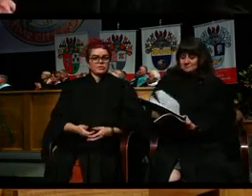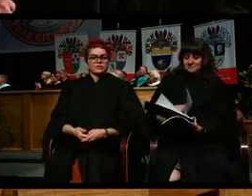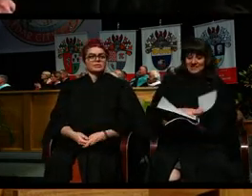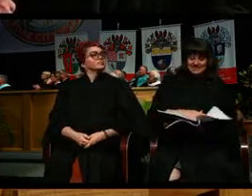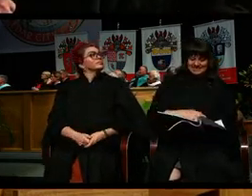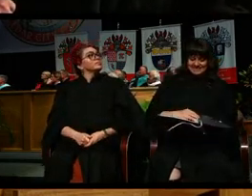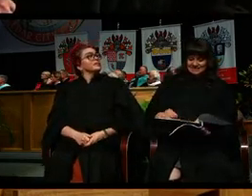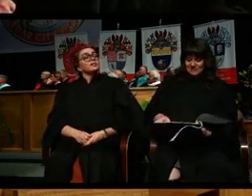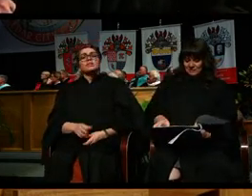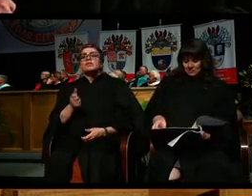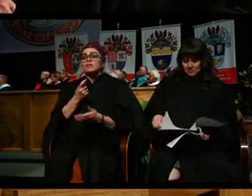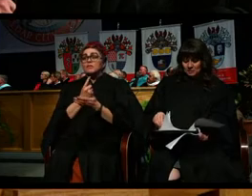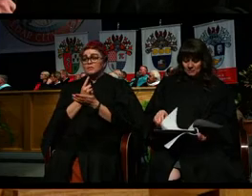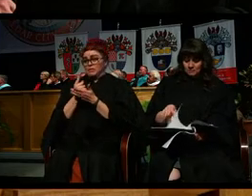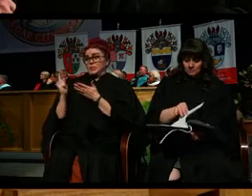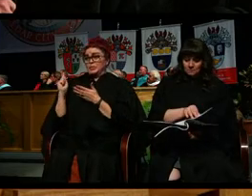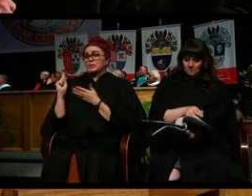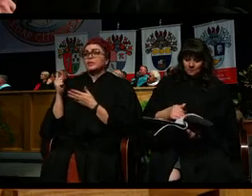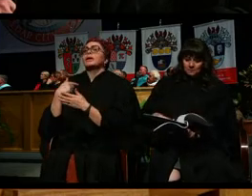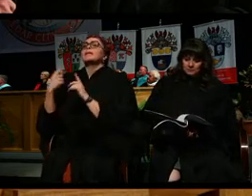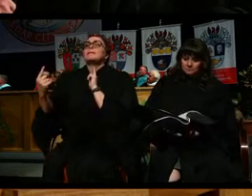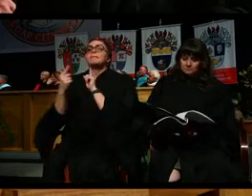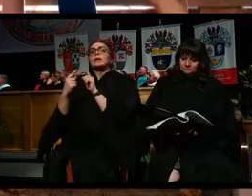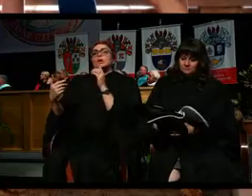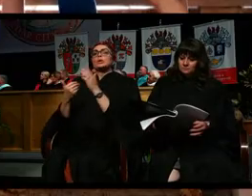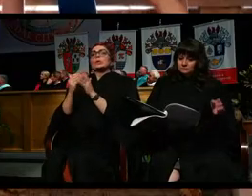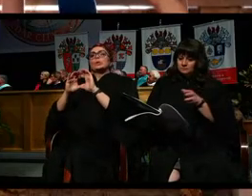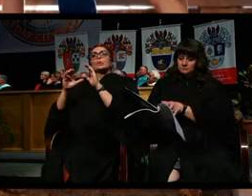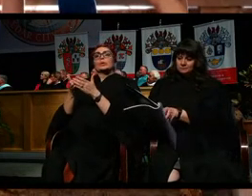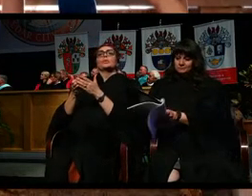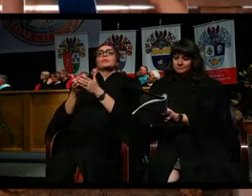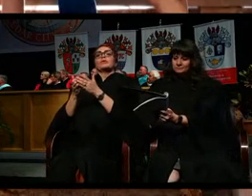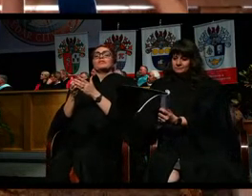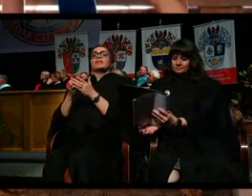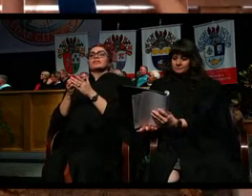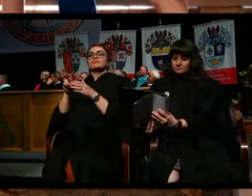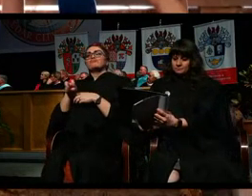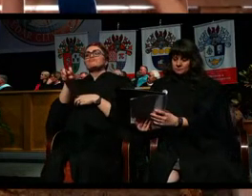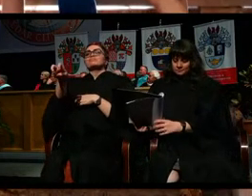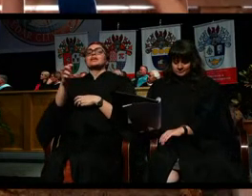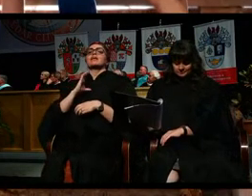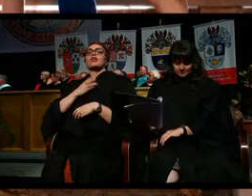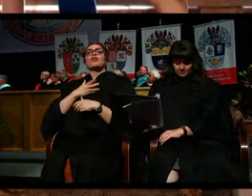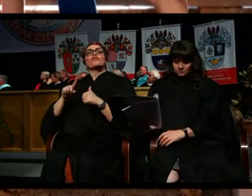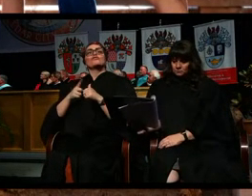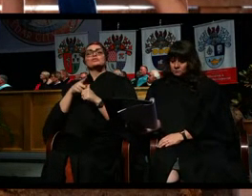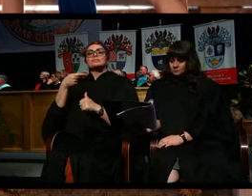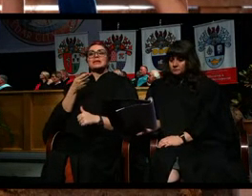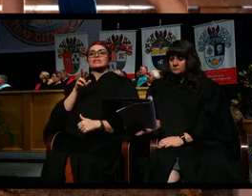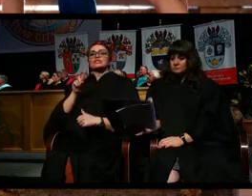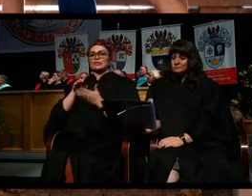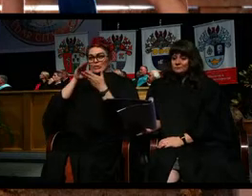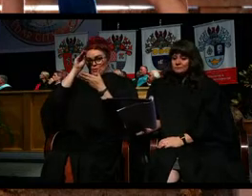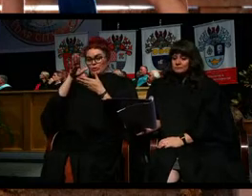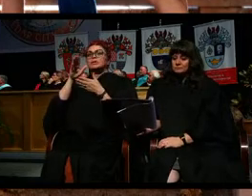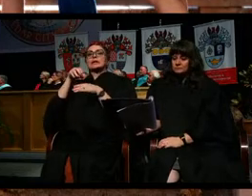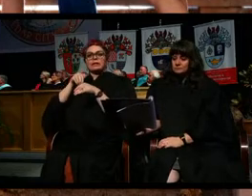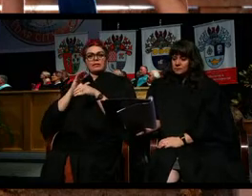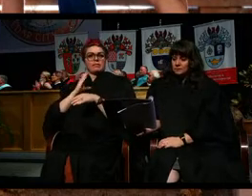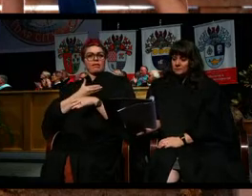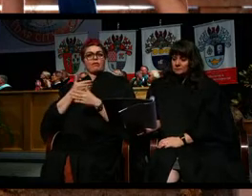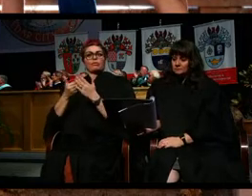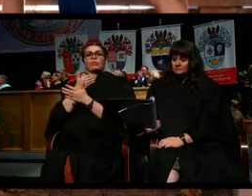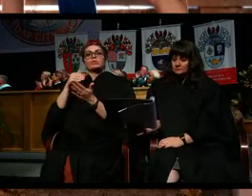And just a few weeks ago, I met a new group of pioneering heroes, our first ever doctoral students in our new Doctorate of Clinical Psychology